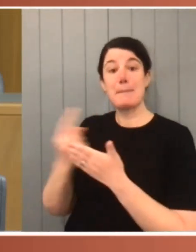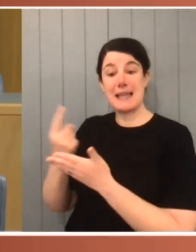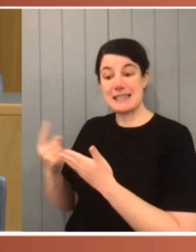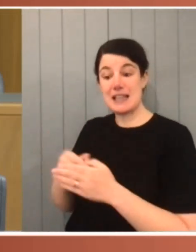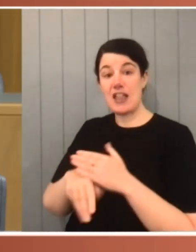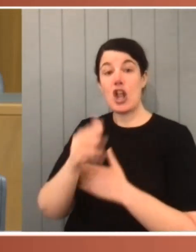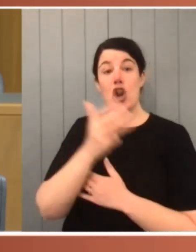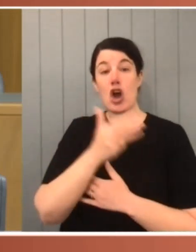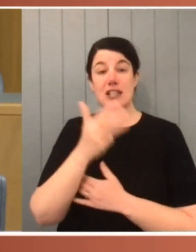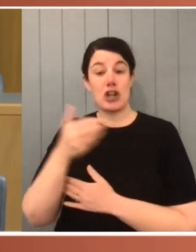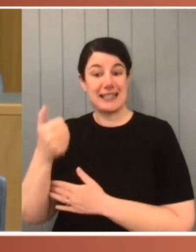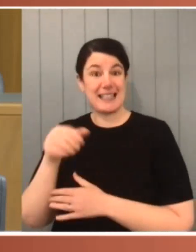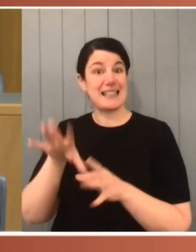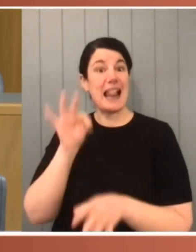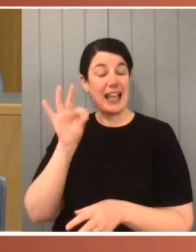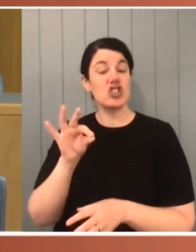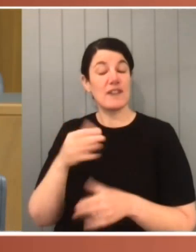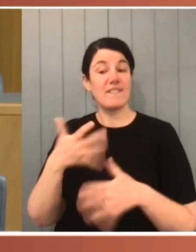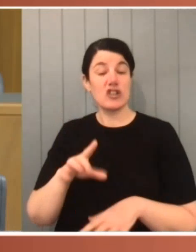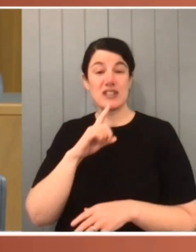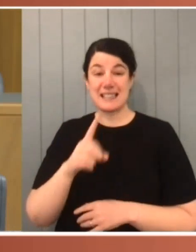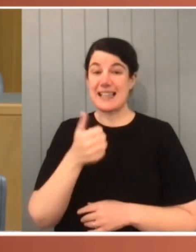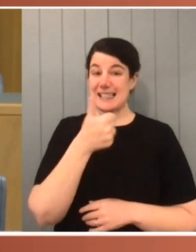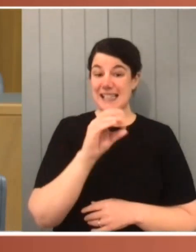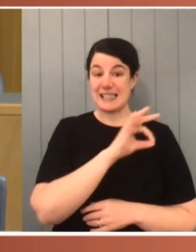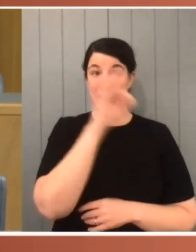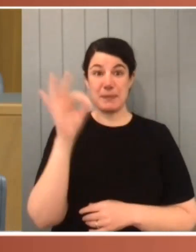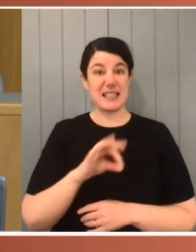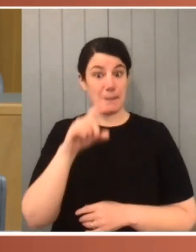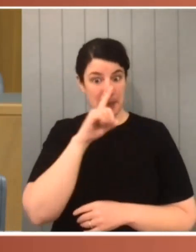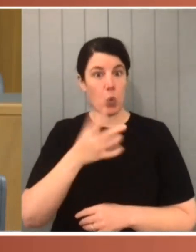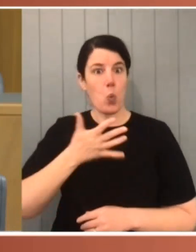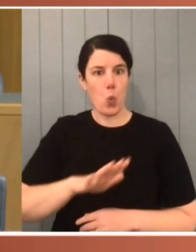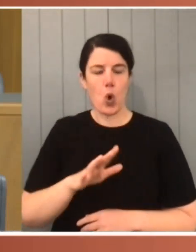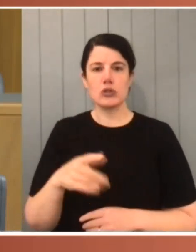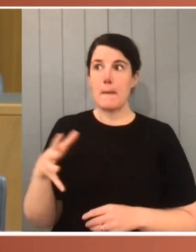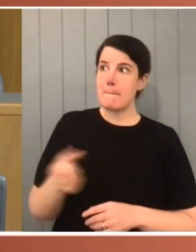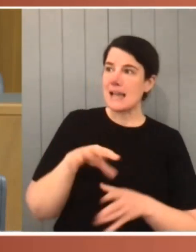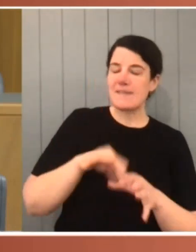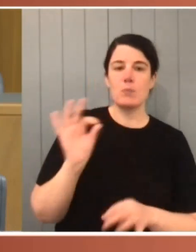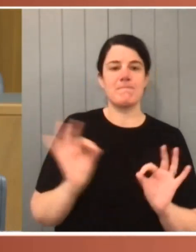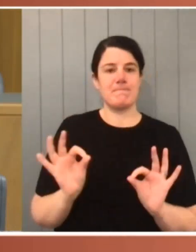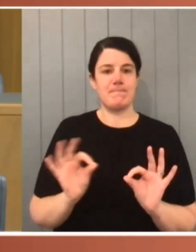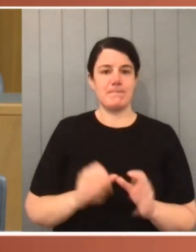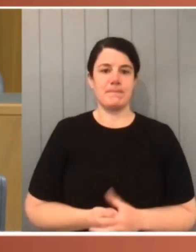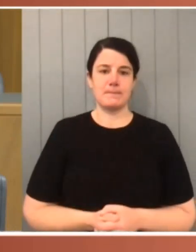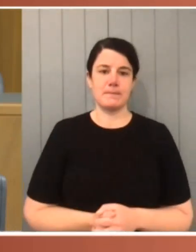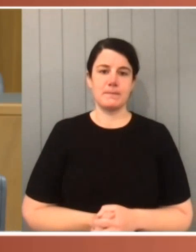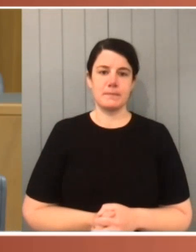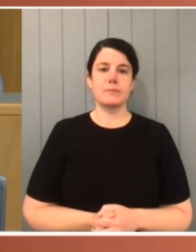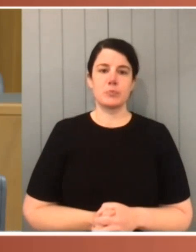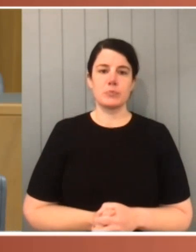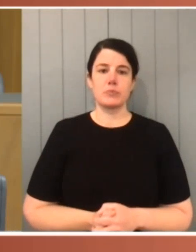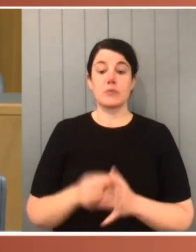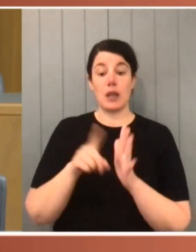election indicated that 60% favoured voluntary voting. In 1988, the Liberal Party's